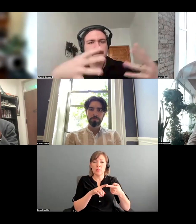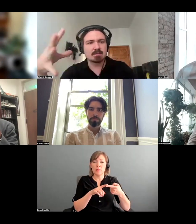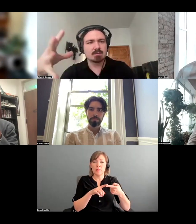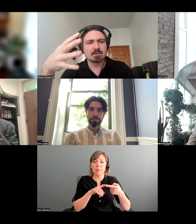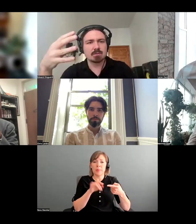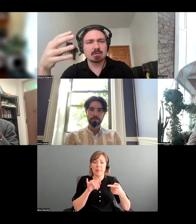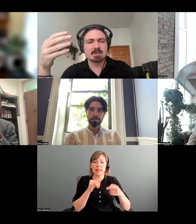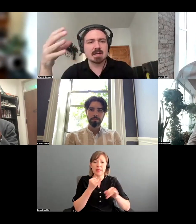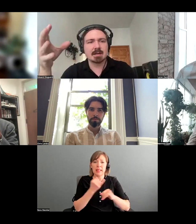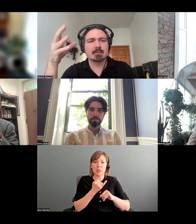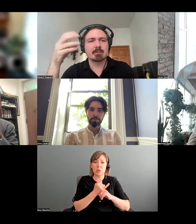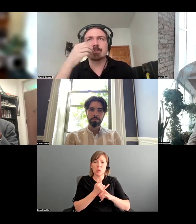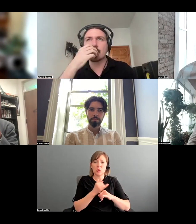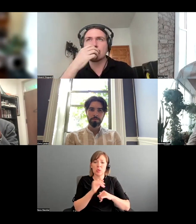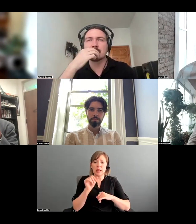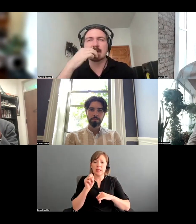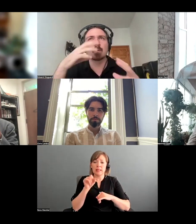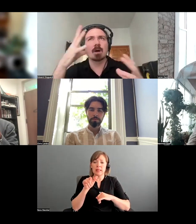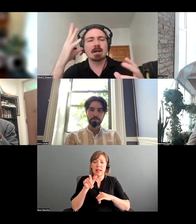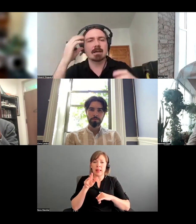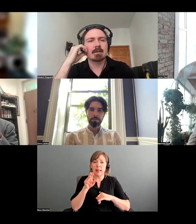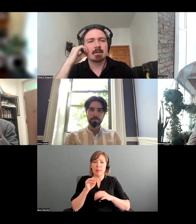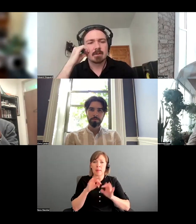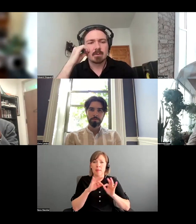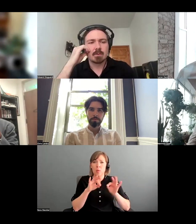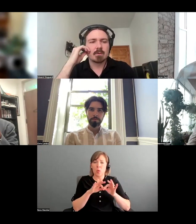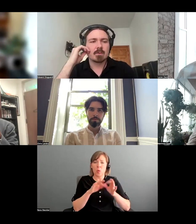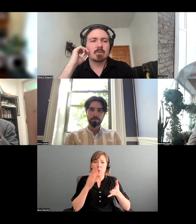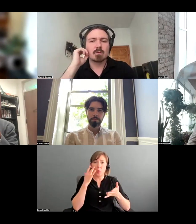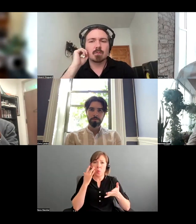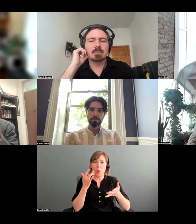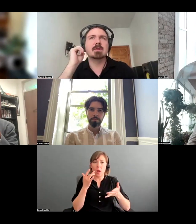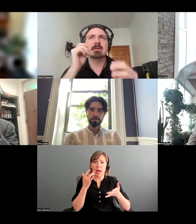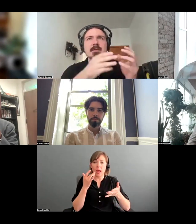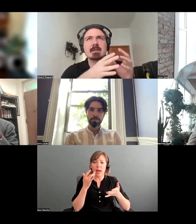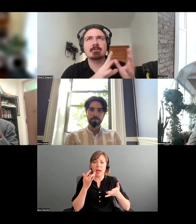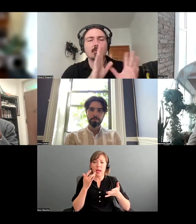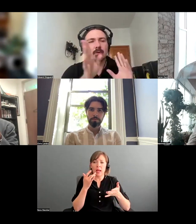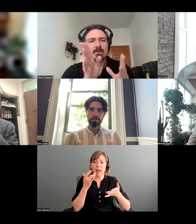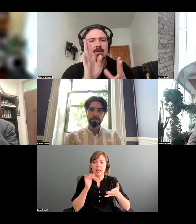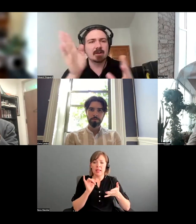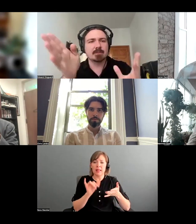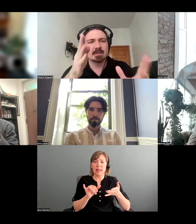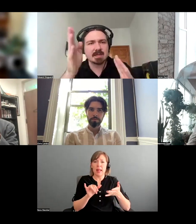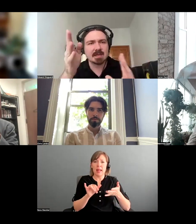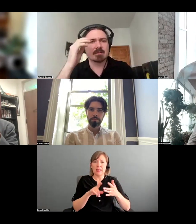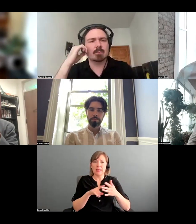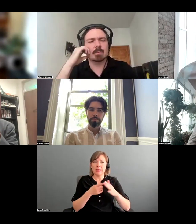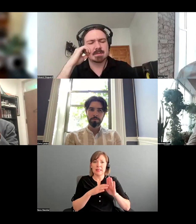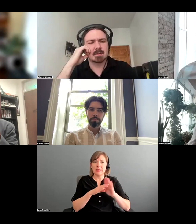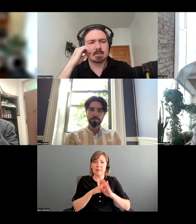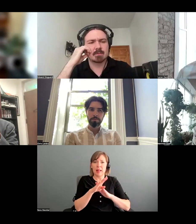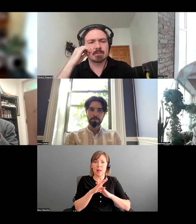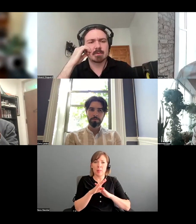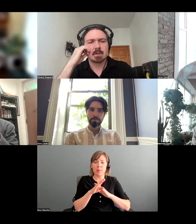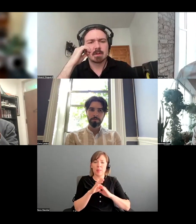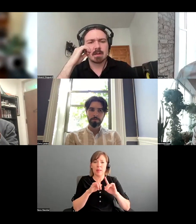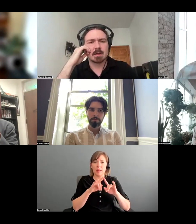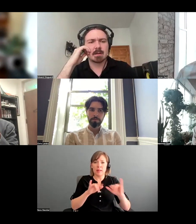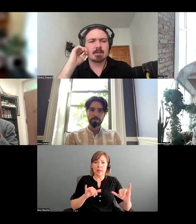this institutional asylum form. Like, why did that form develop in tandem with some